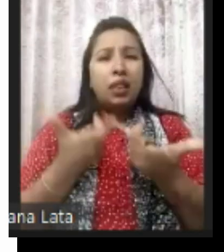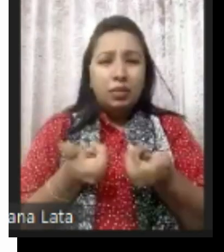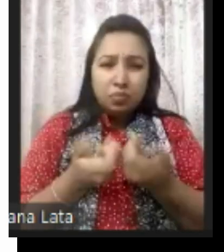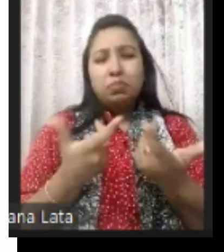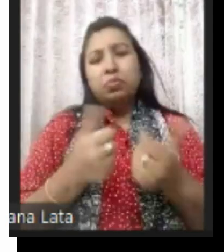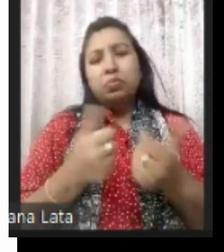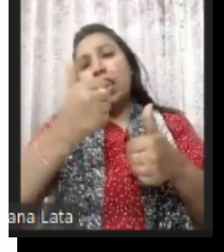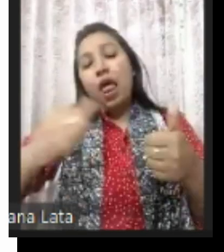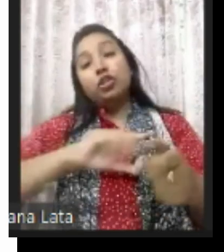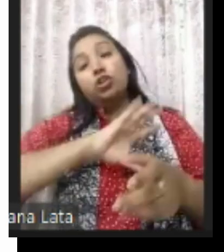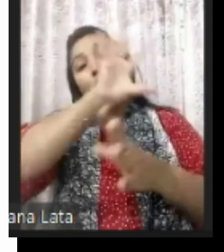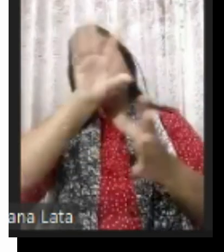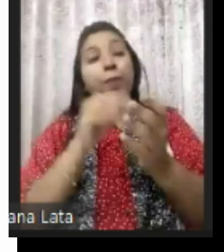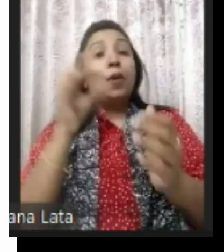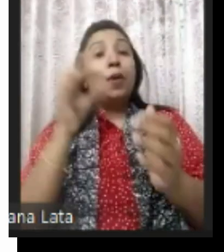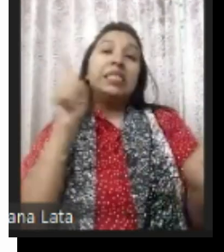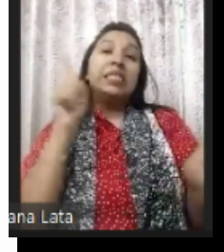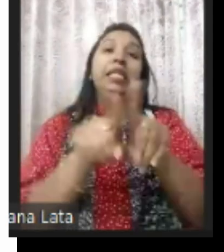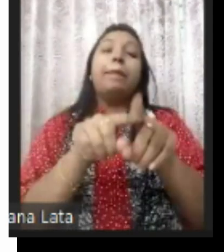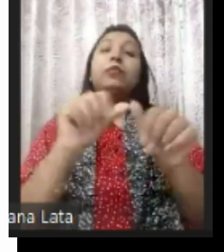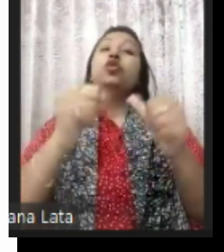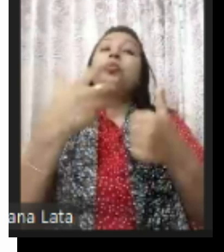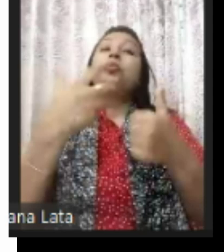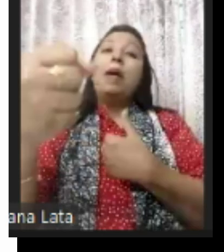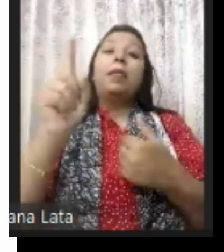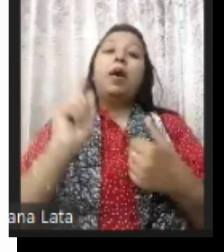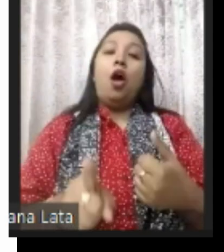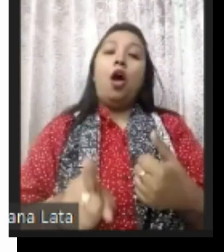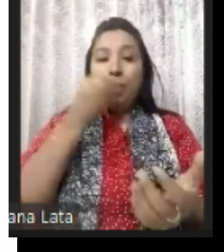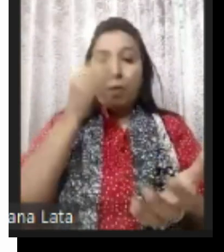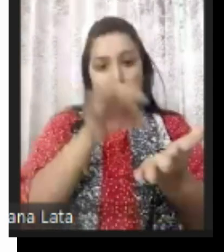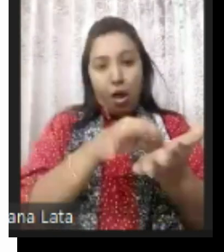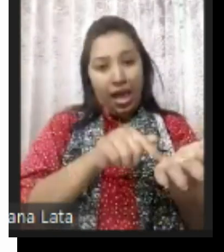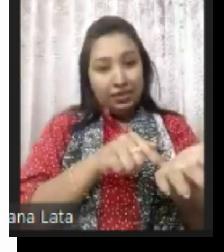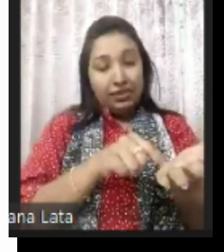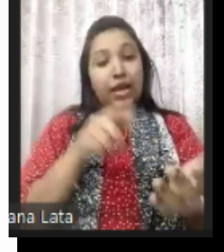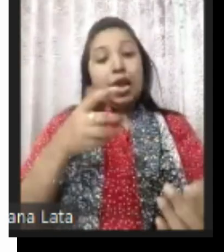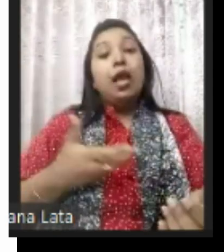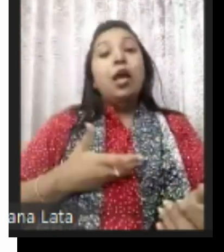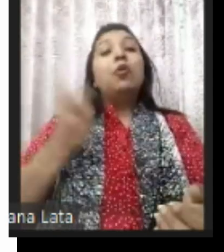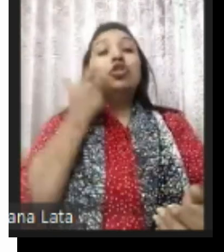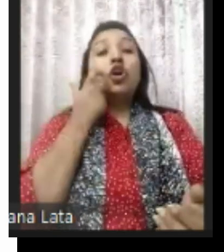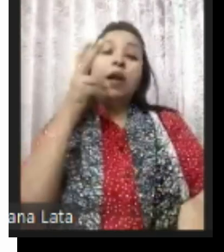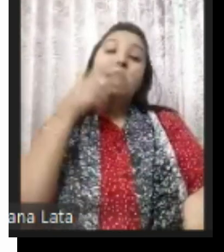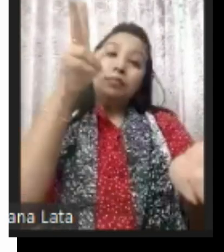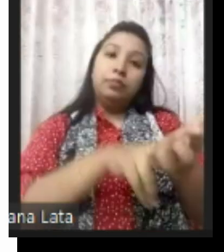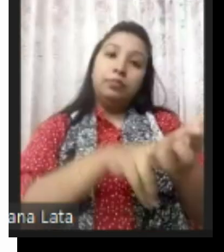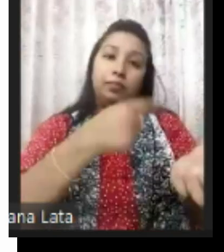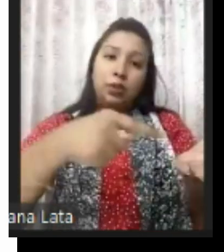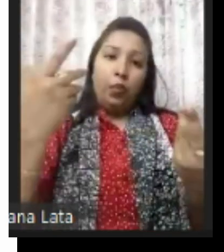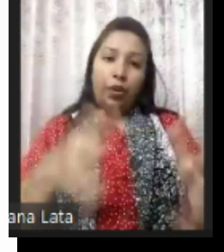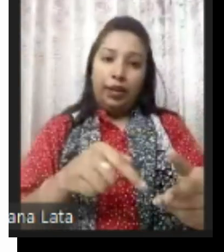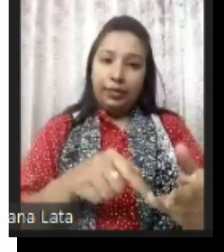to achieve all the rights has described in the UN Convention of Rights of Persons